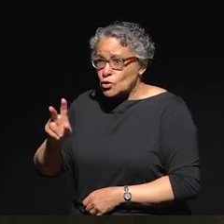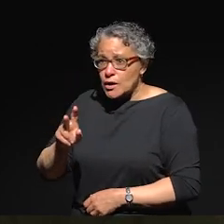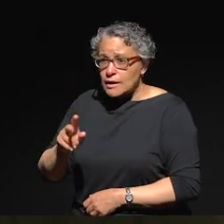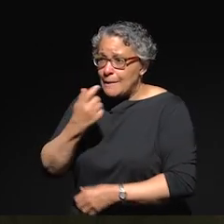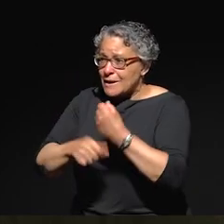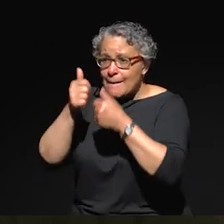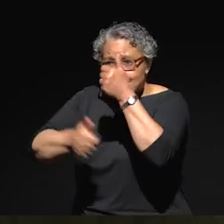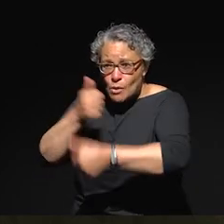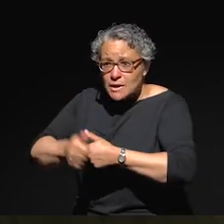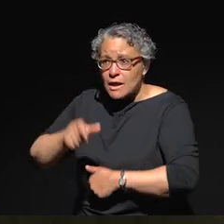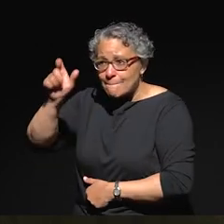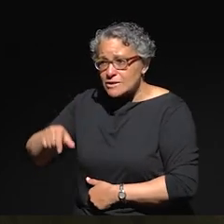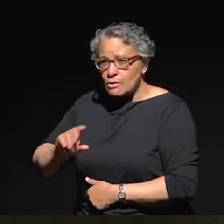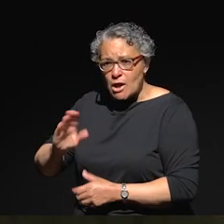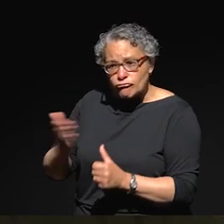picture. But I don't think that was the intention.